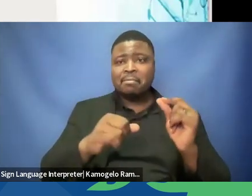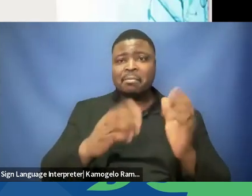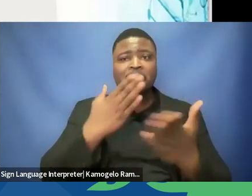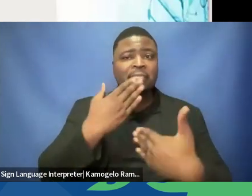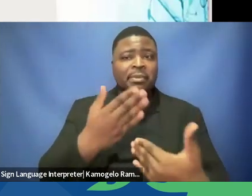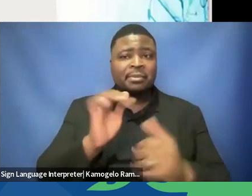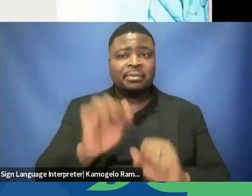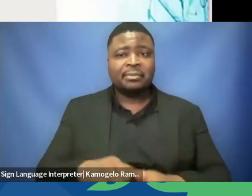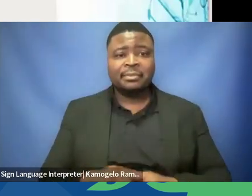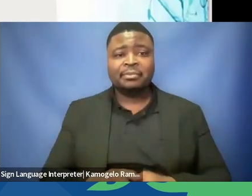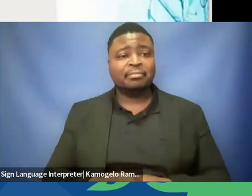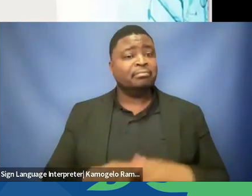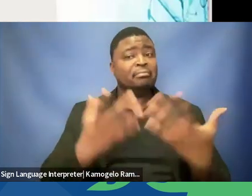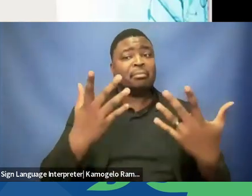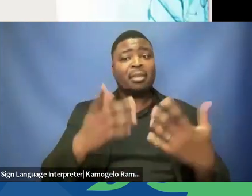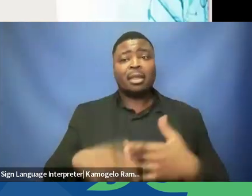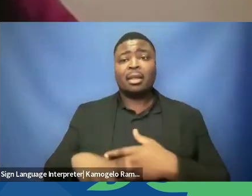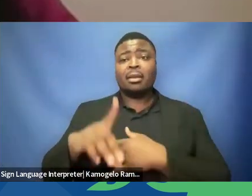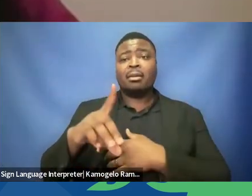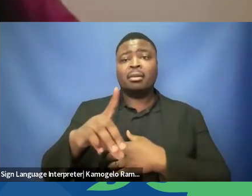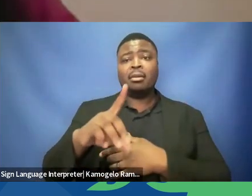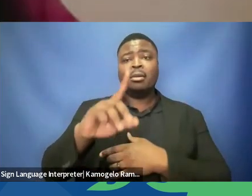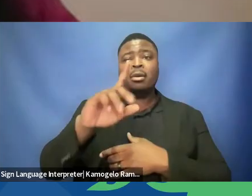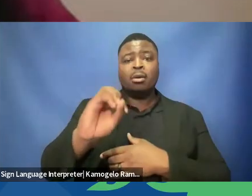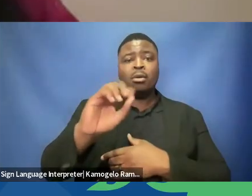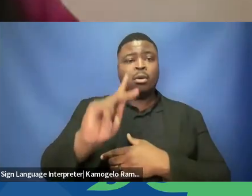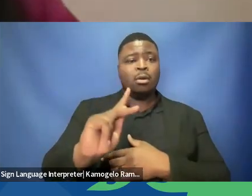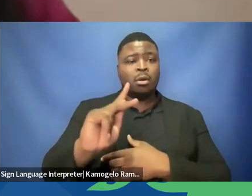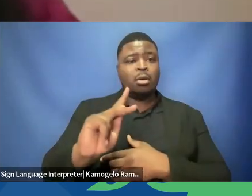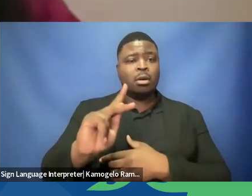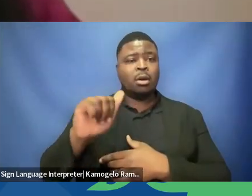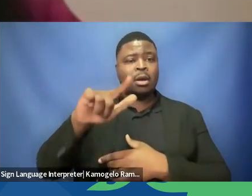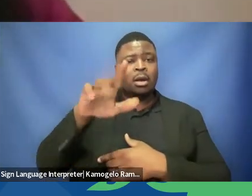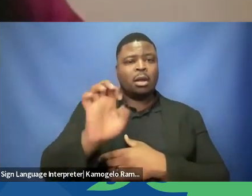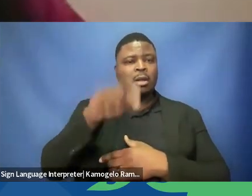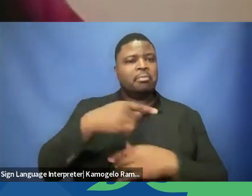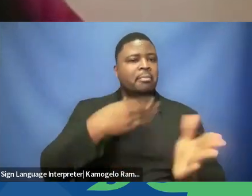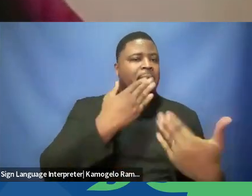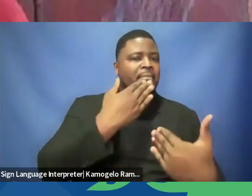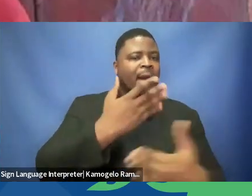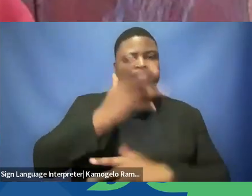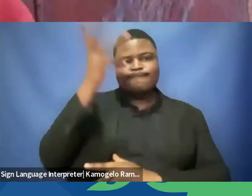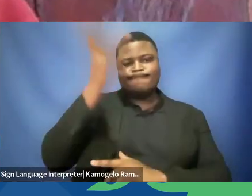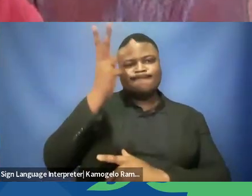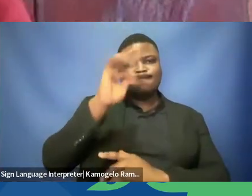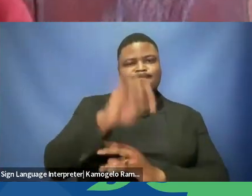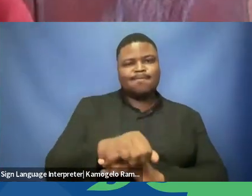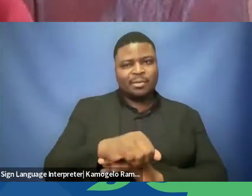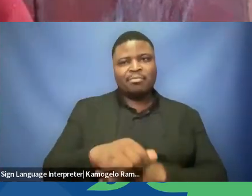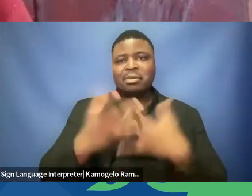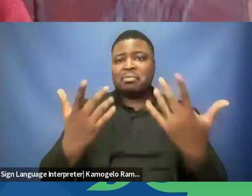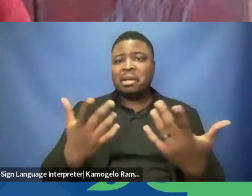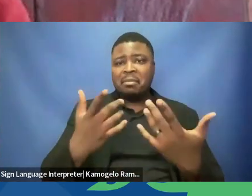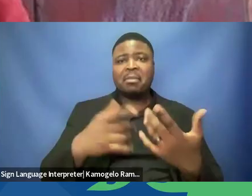much for your presentation, Darlene. We're going to look to the chat as well as to colleagues to give an indication if they have